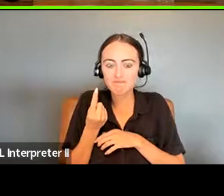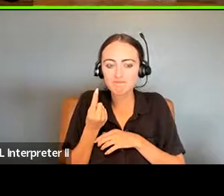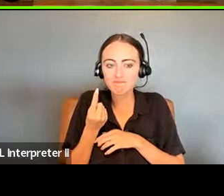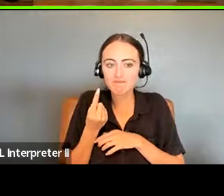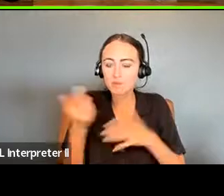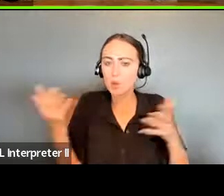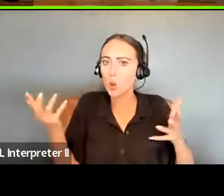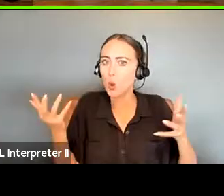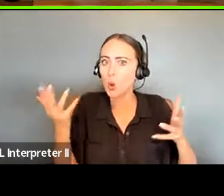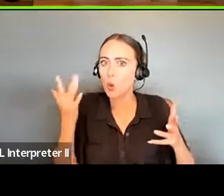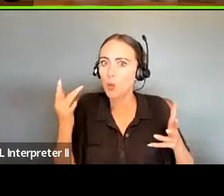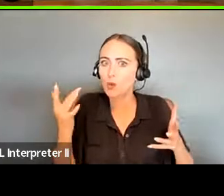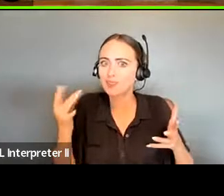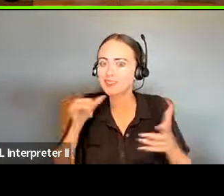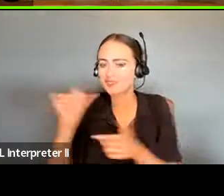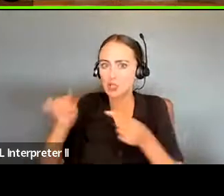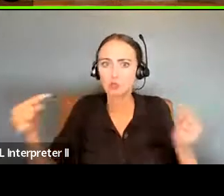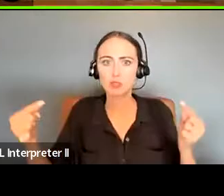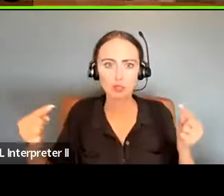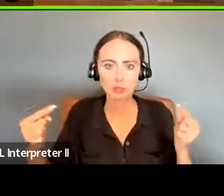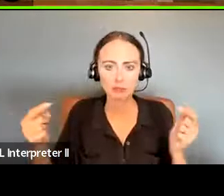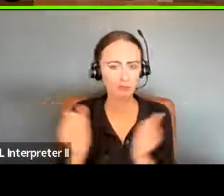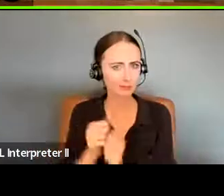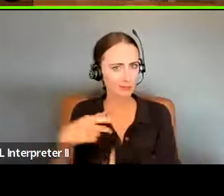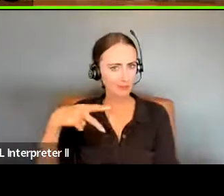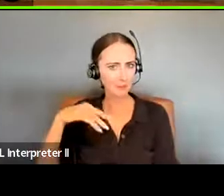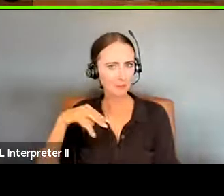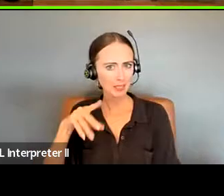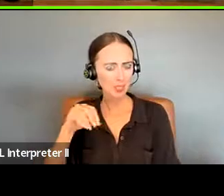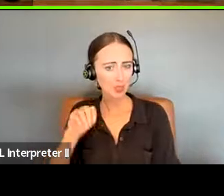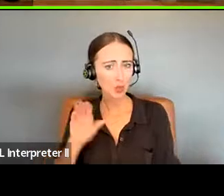is objectionable with Councilmember Pinto's